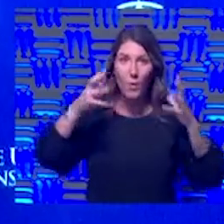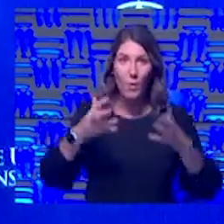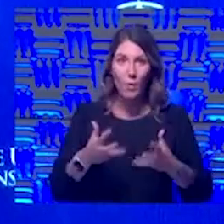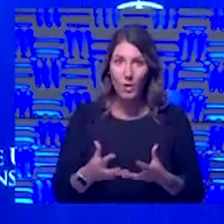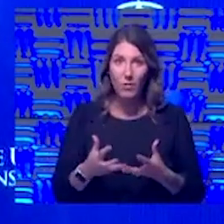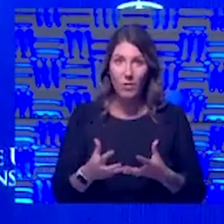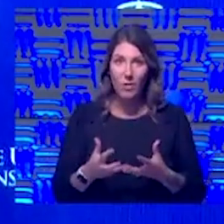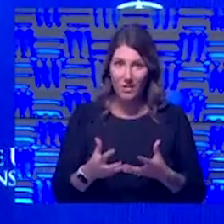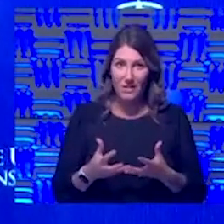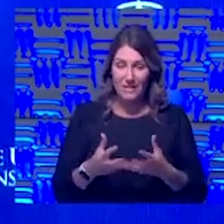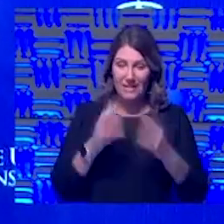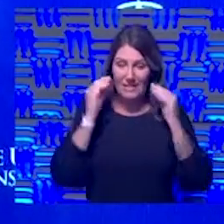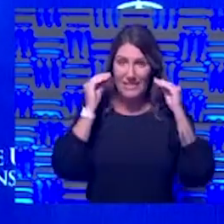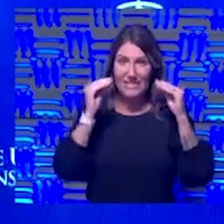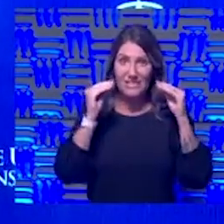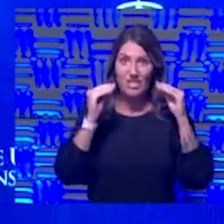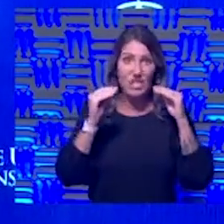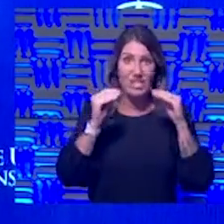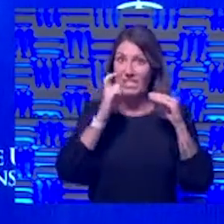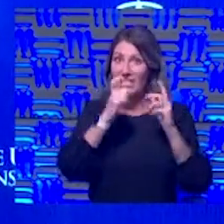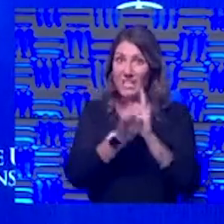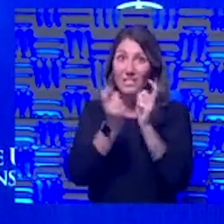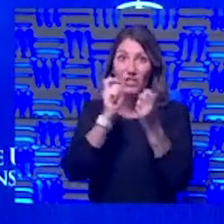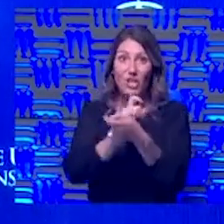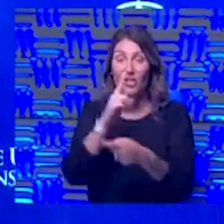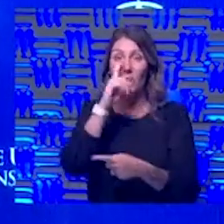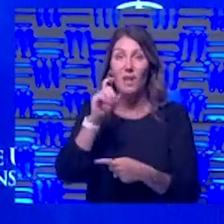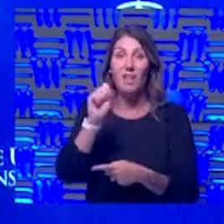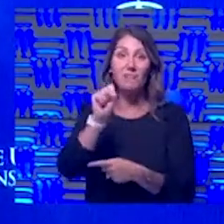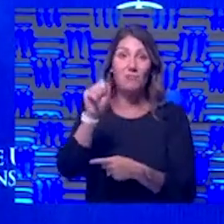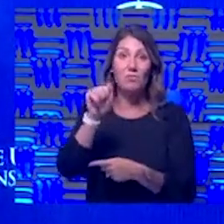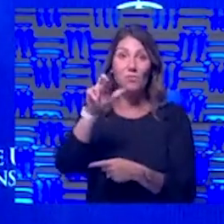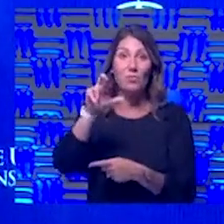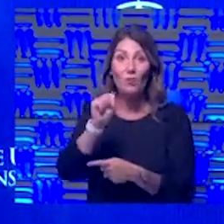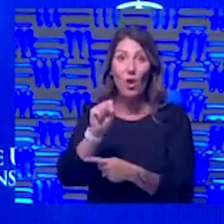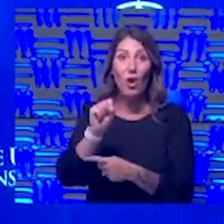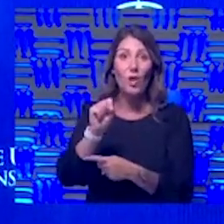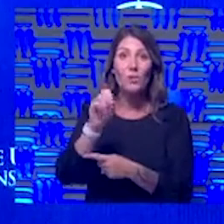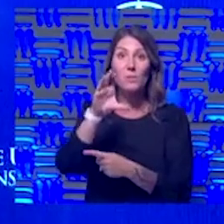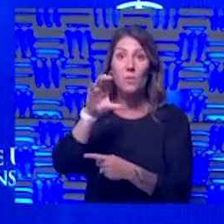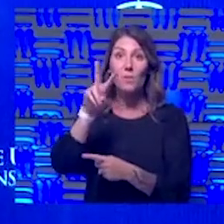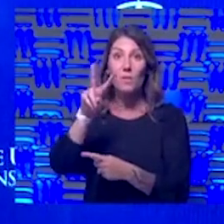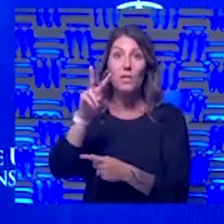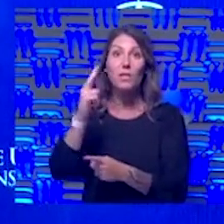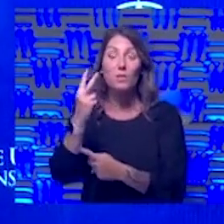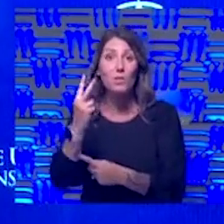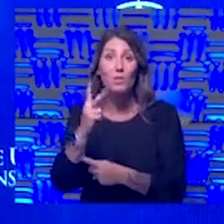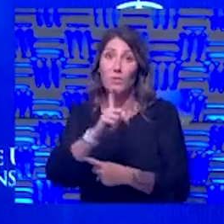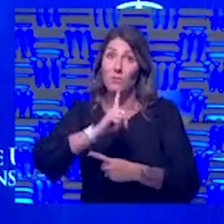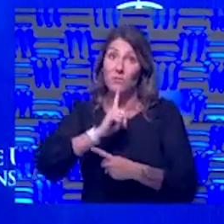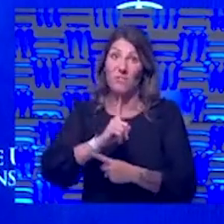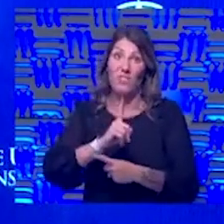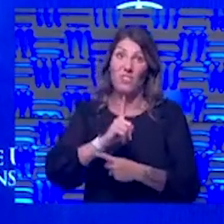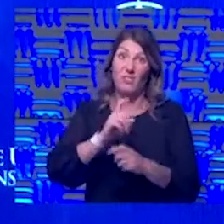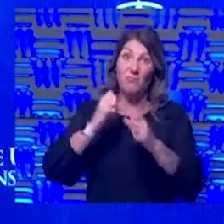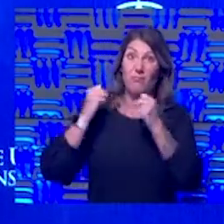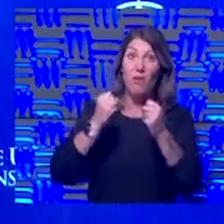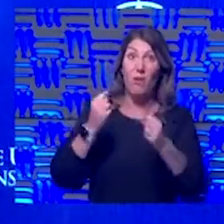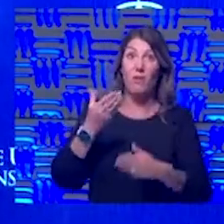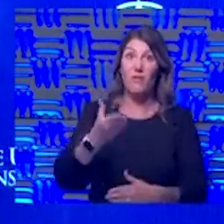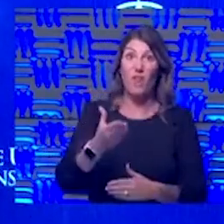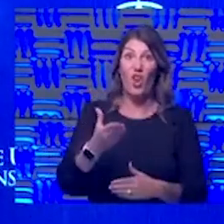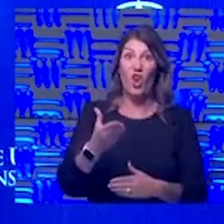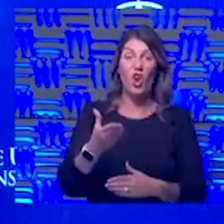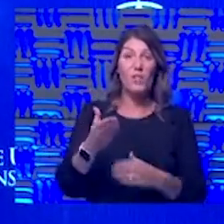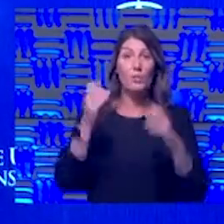isn't changing it, because SARS-CoV-2 is very prevalent right now in South America, where it's winter. It's